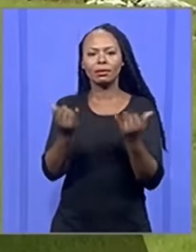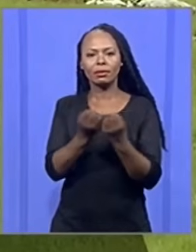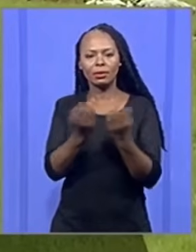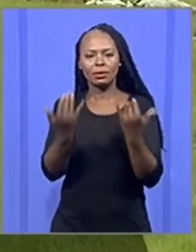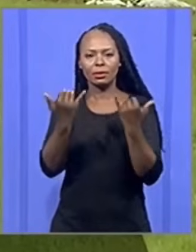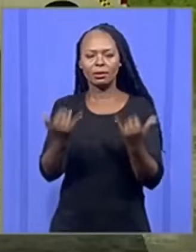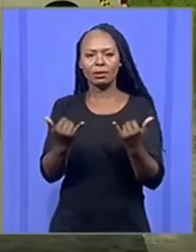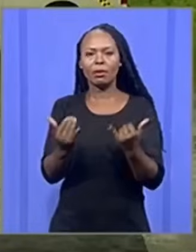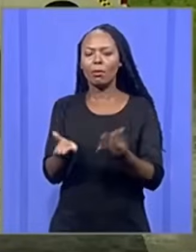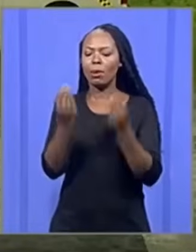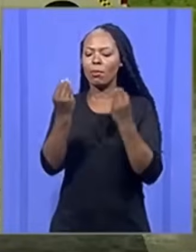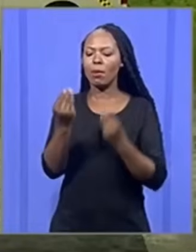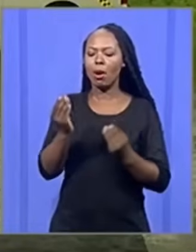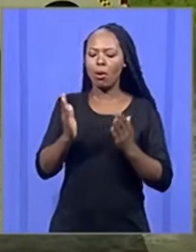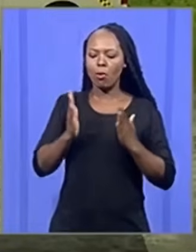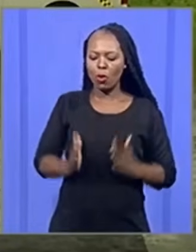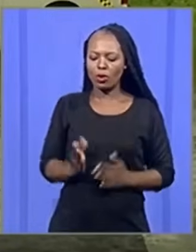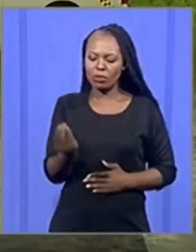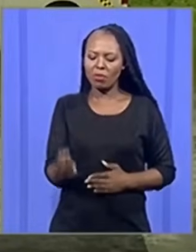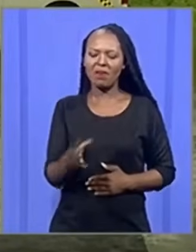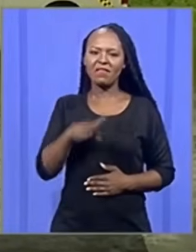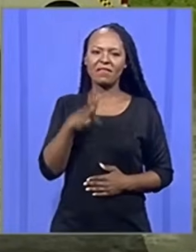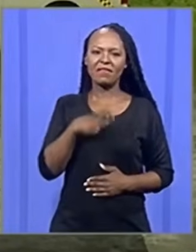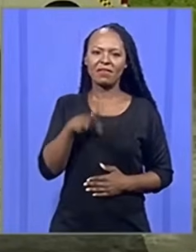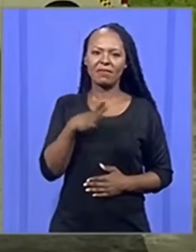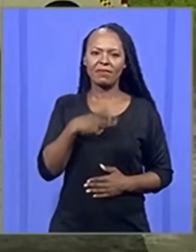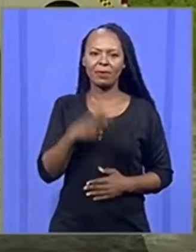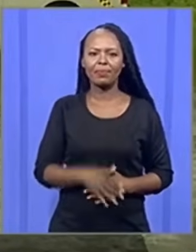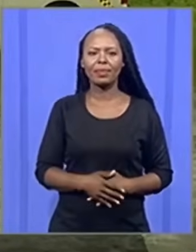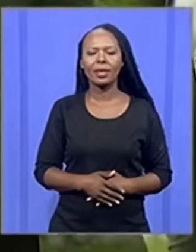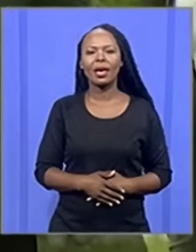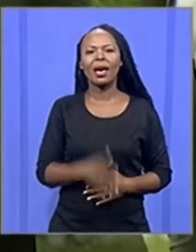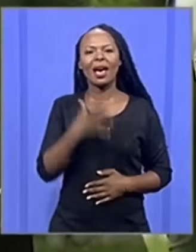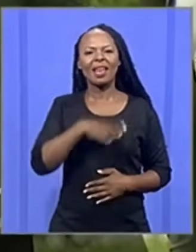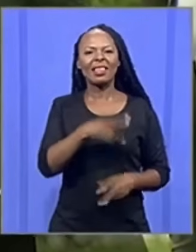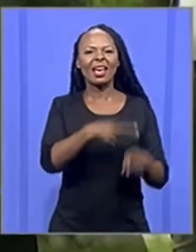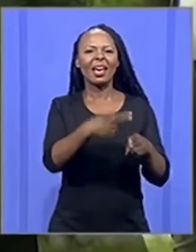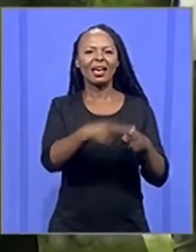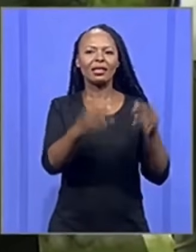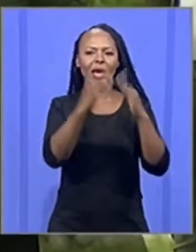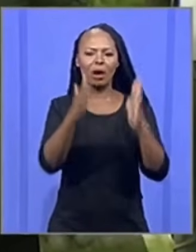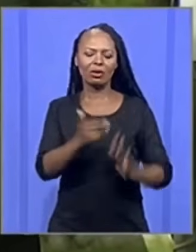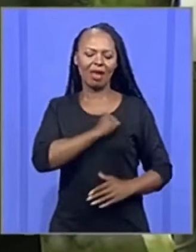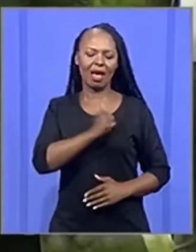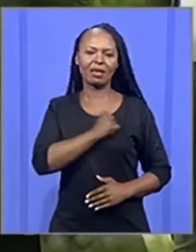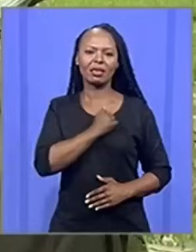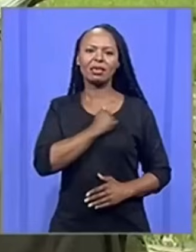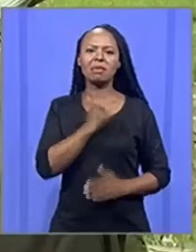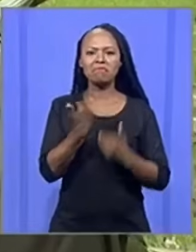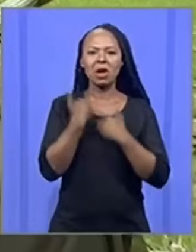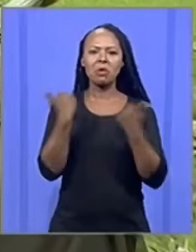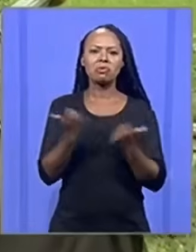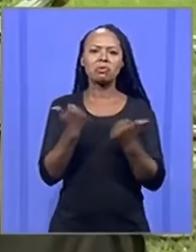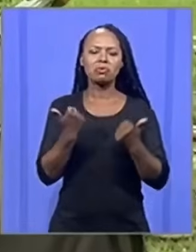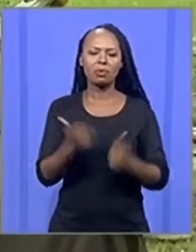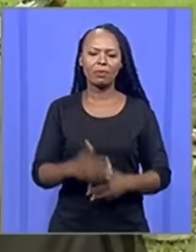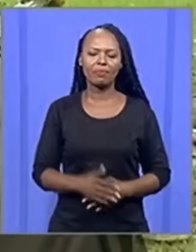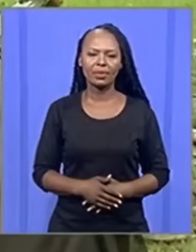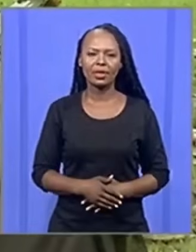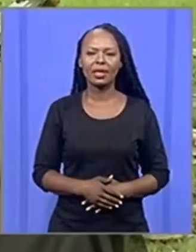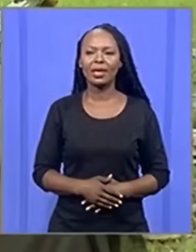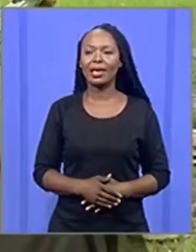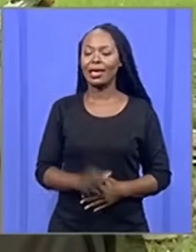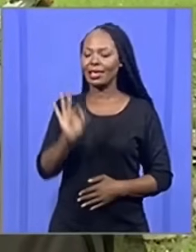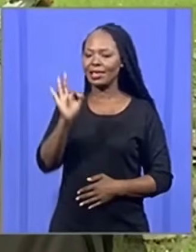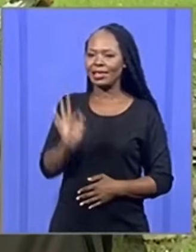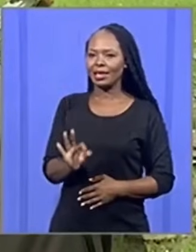se se bonweng. Banni ba mo matlong a rentiwang ba nnile le lesego la go falola. Unfortunately, 3 of our tenants